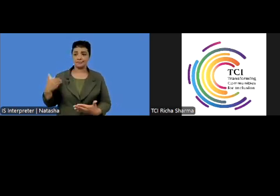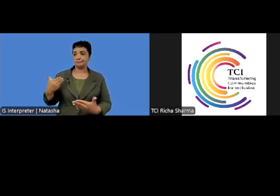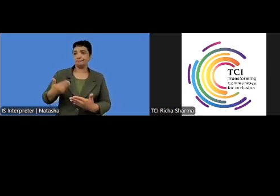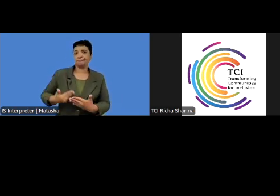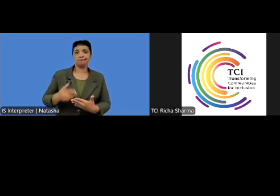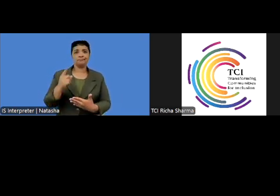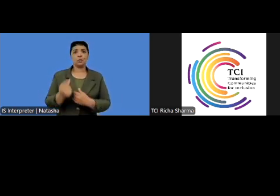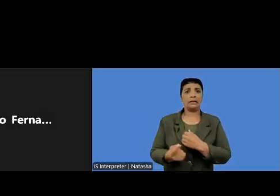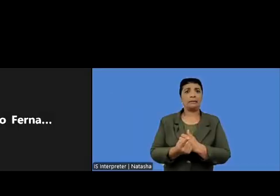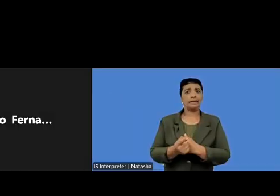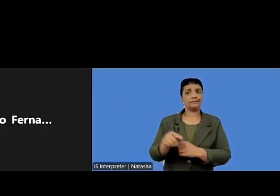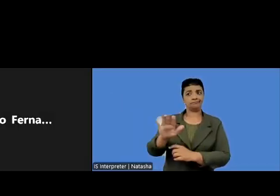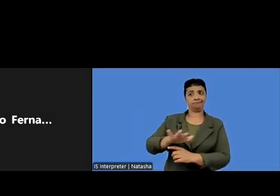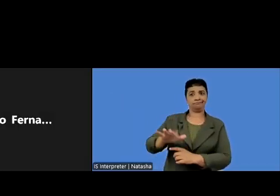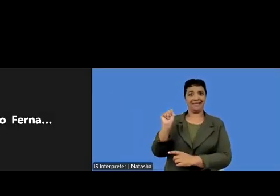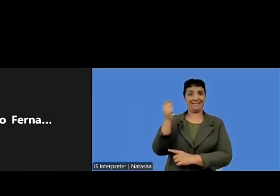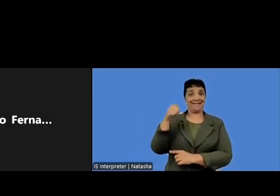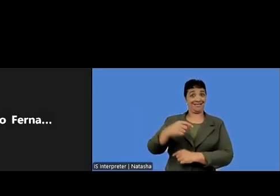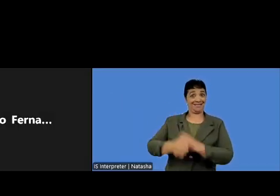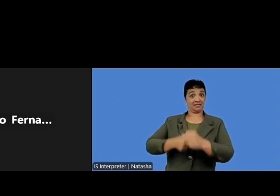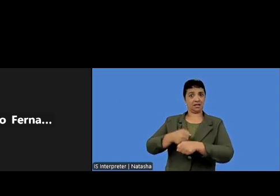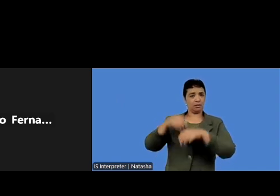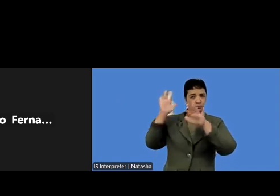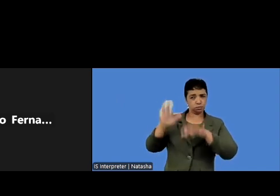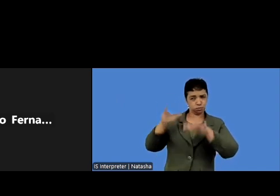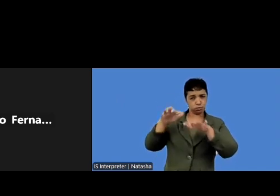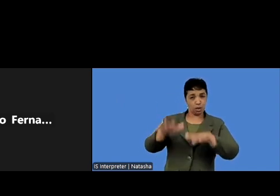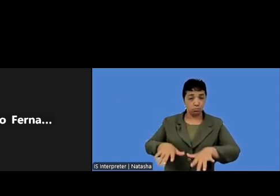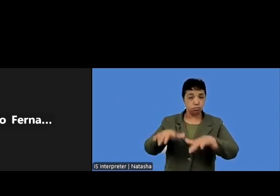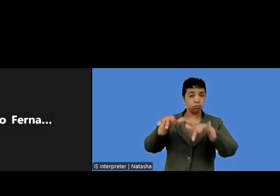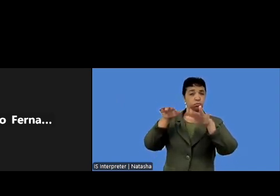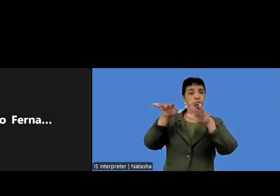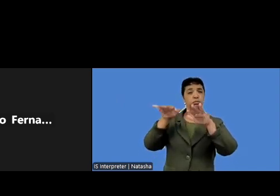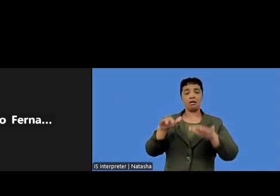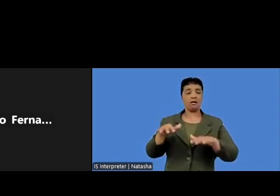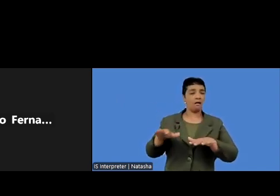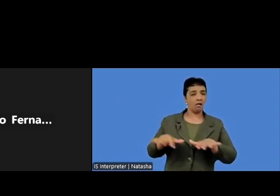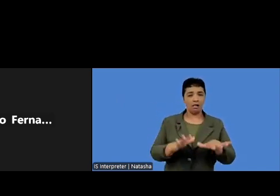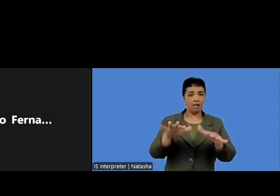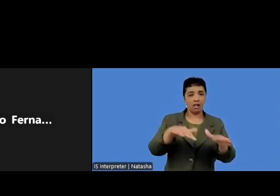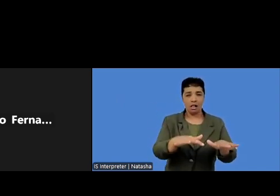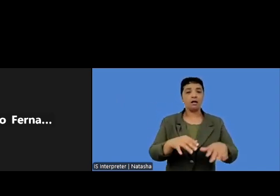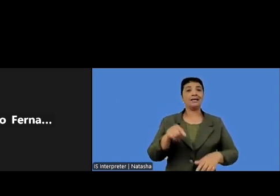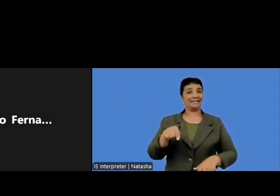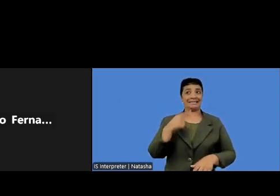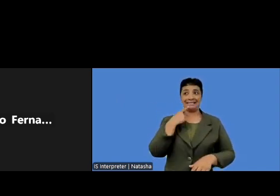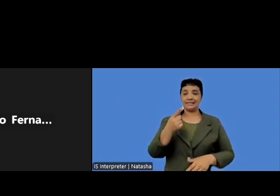in Kenya earlier this year. Thank you for highlighting also that it was definitely a missed